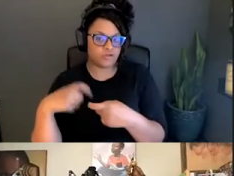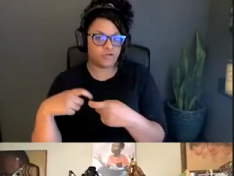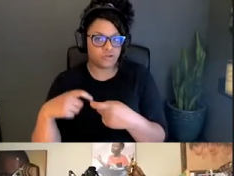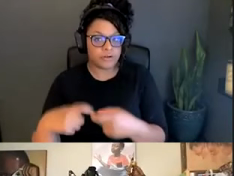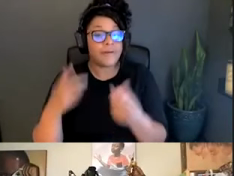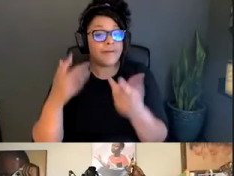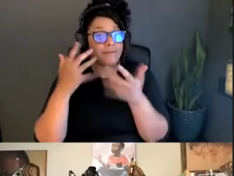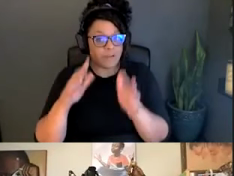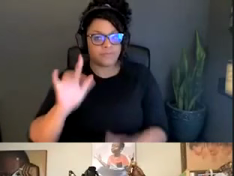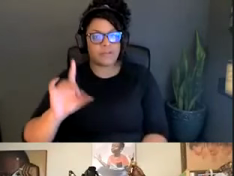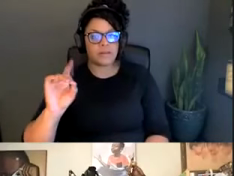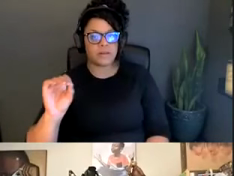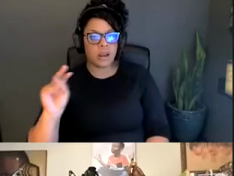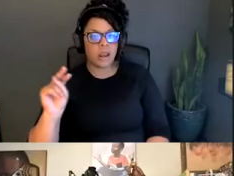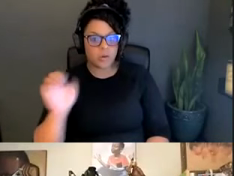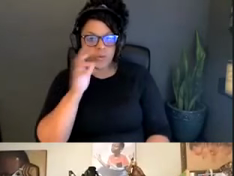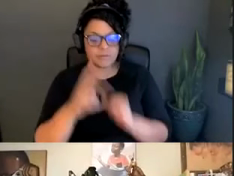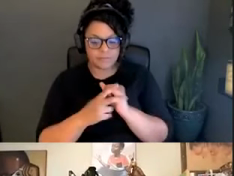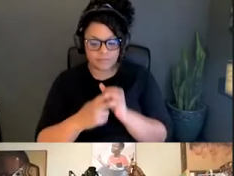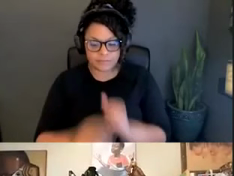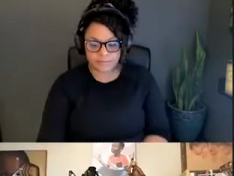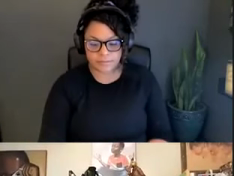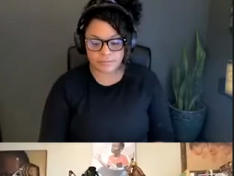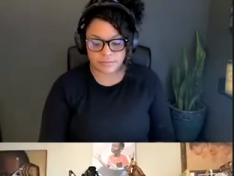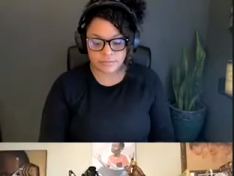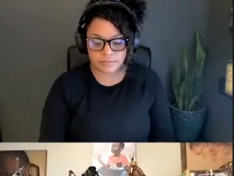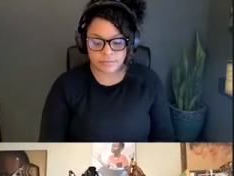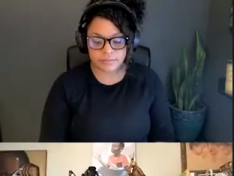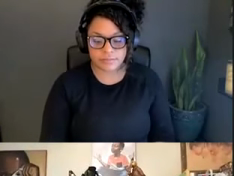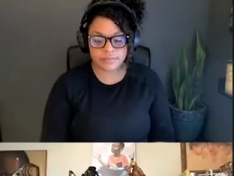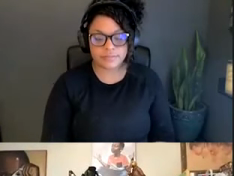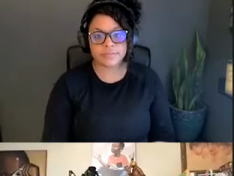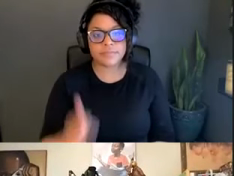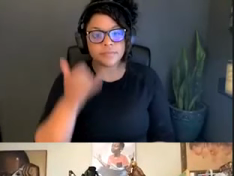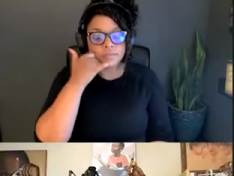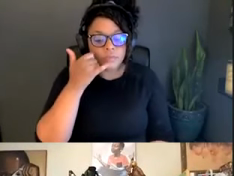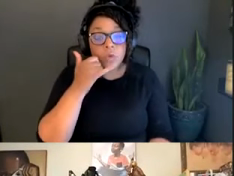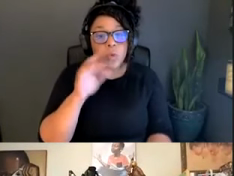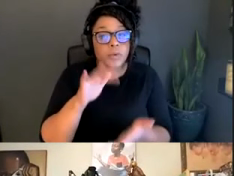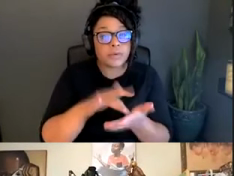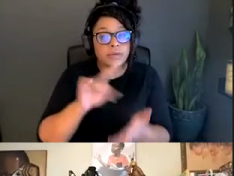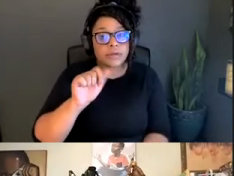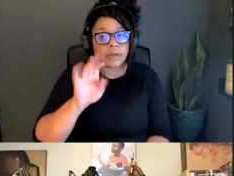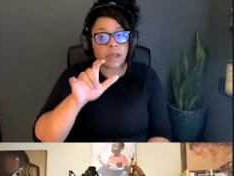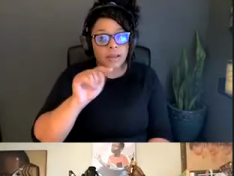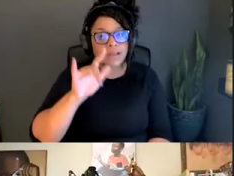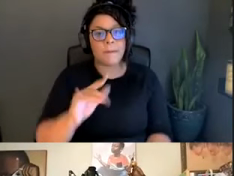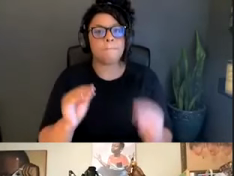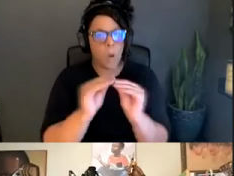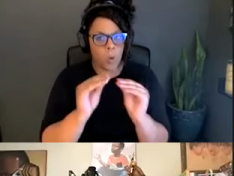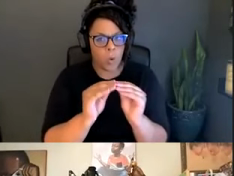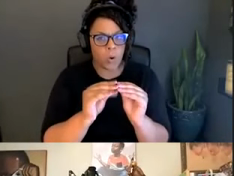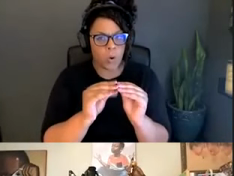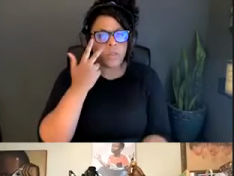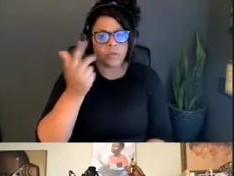the done function. If you're on your phone or tablet, click the more option. So that's those three little